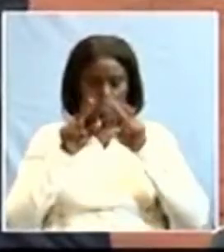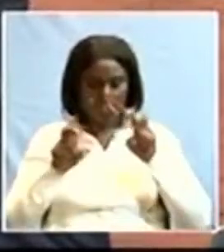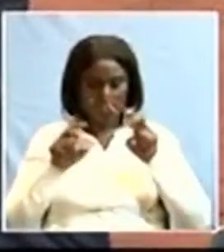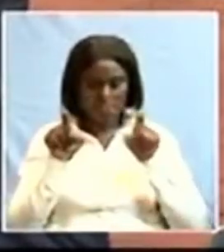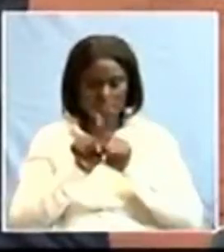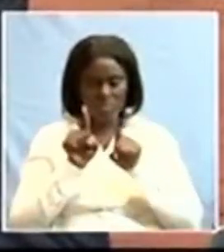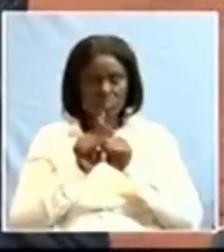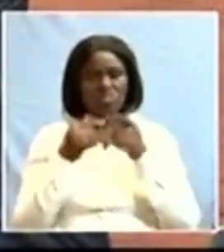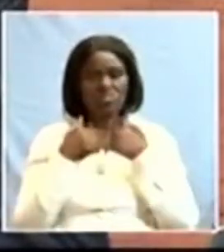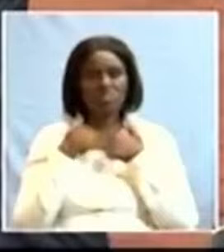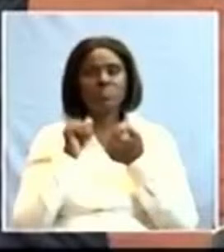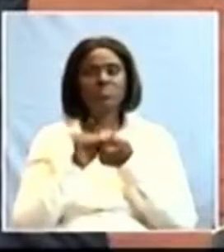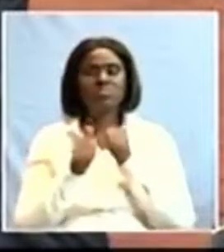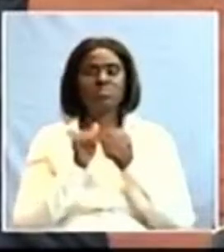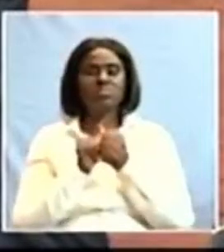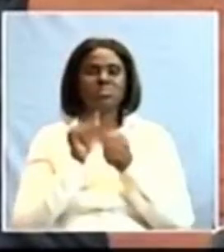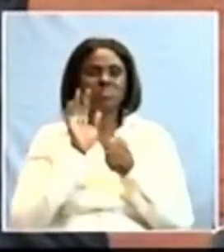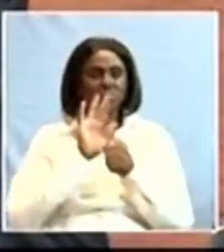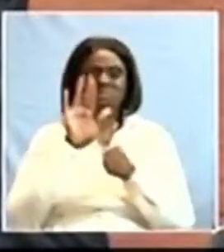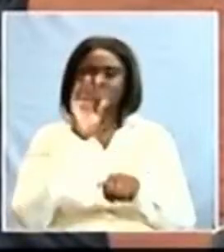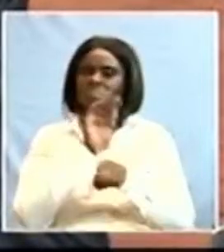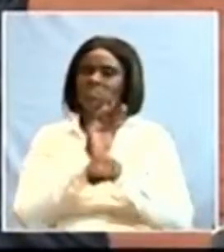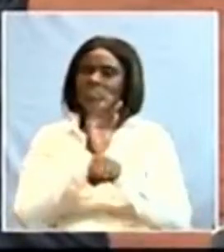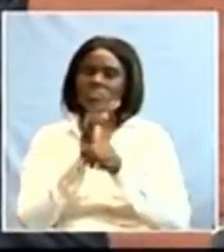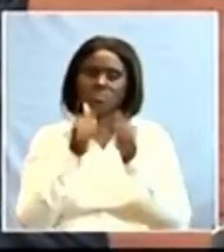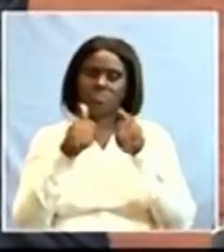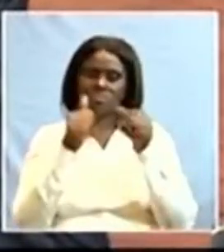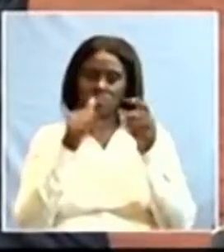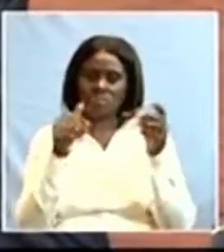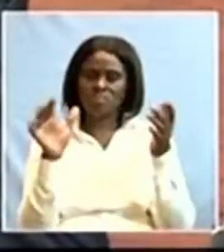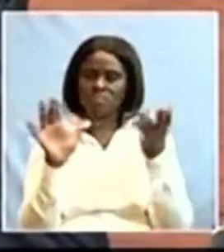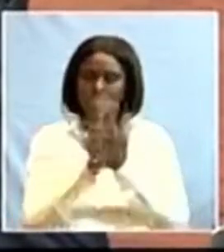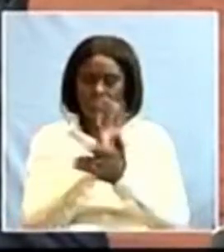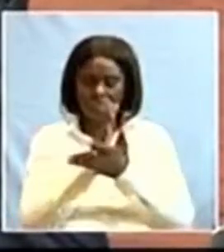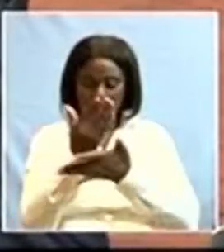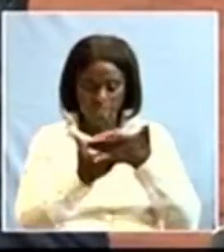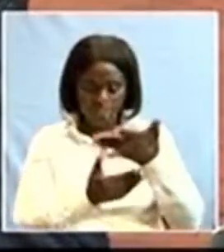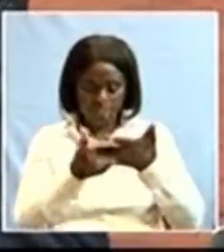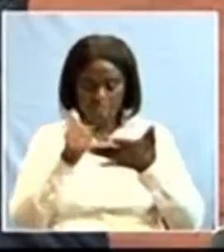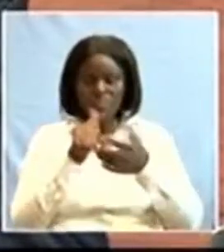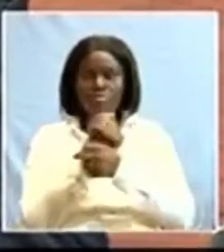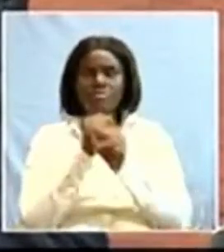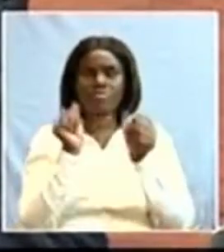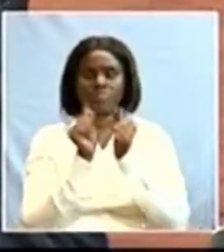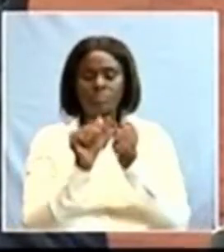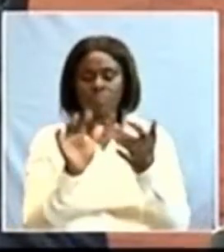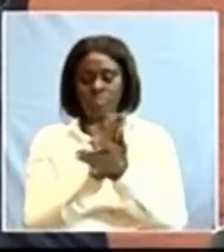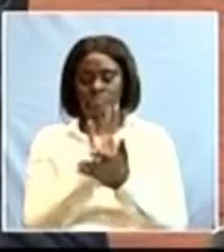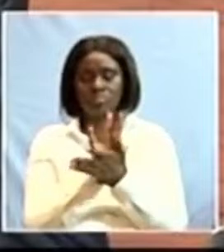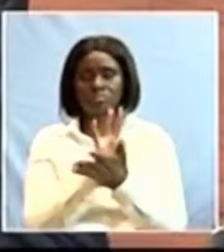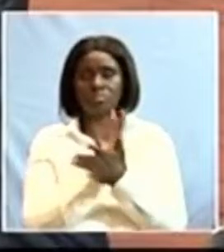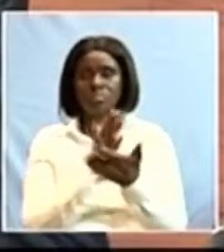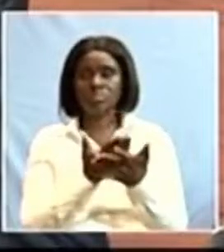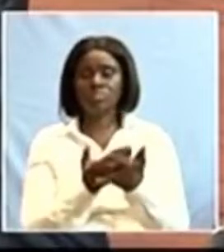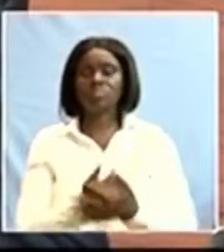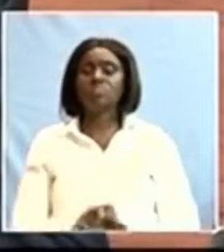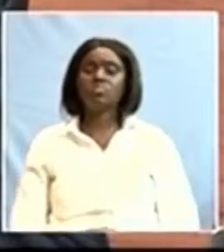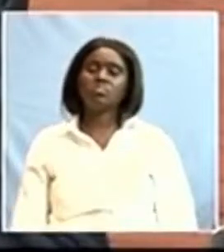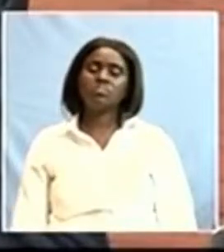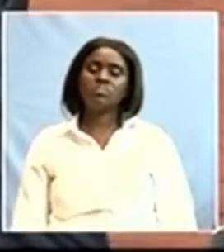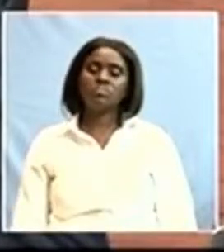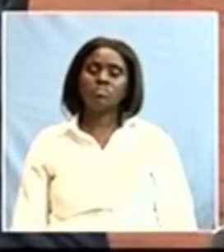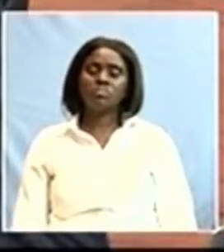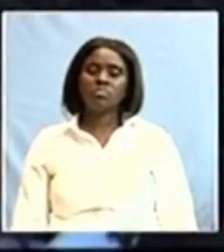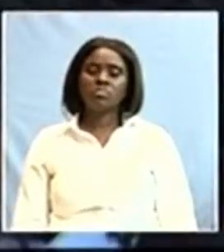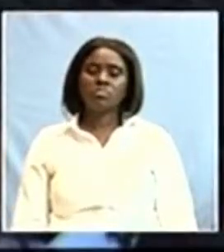that discrepancy, what was your comment? Did you get any documentation? Because you deal with the documents. So